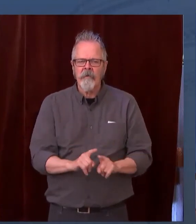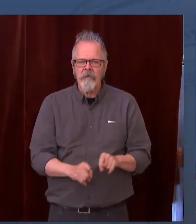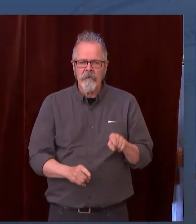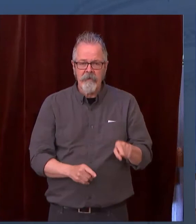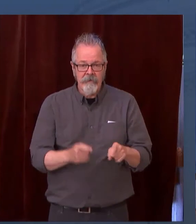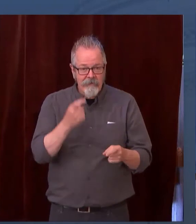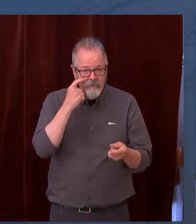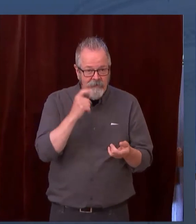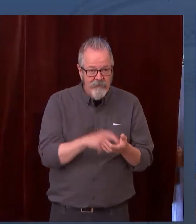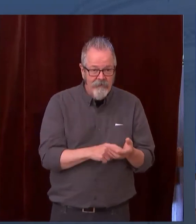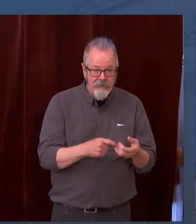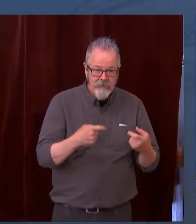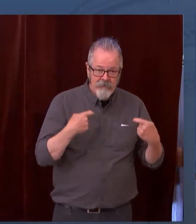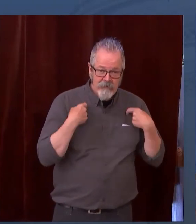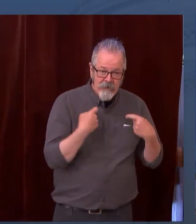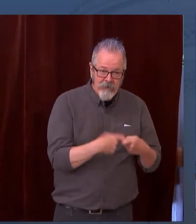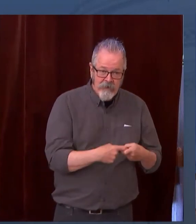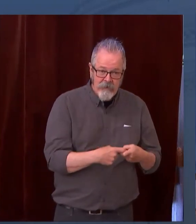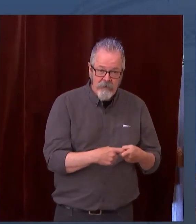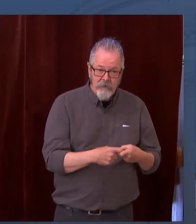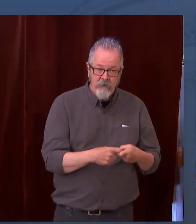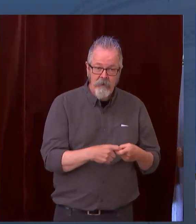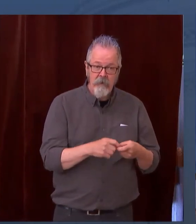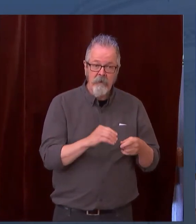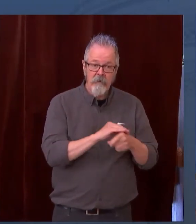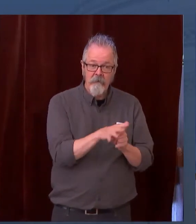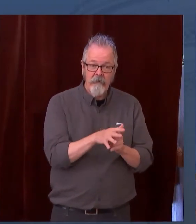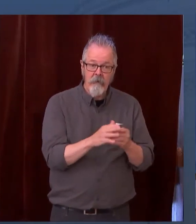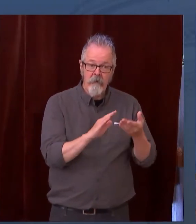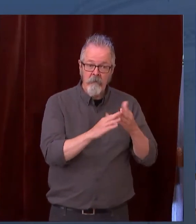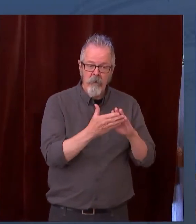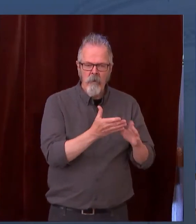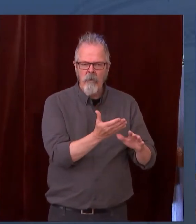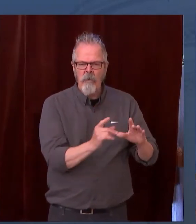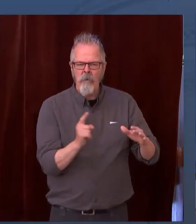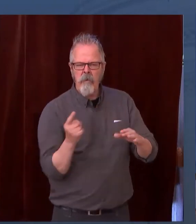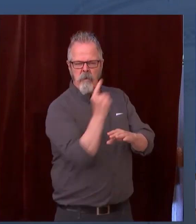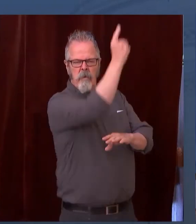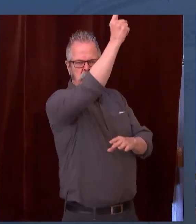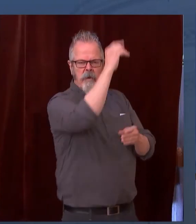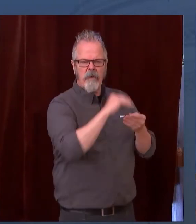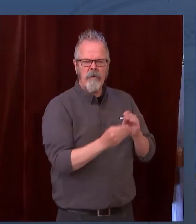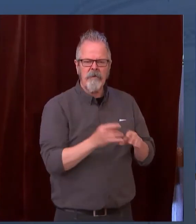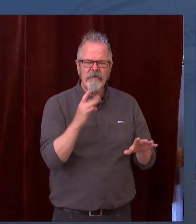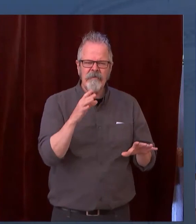rates. And we want to make sure that they have the right information to allow them to protect themselves as well.